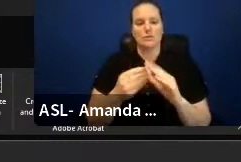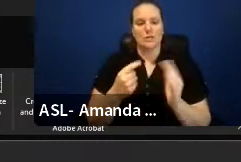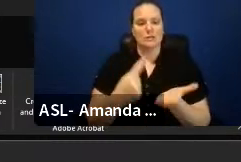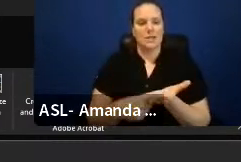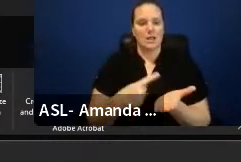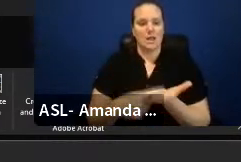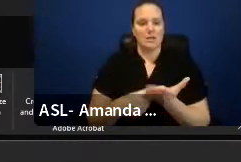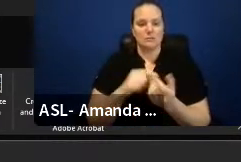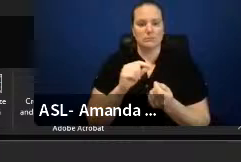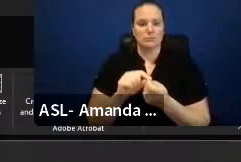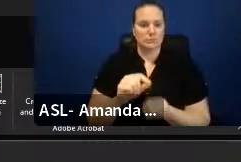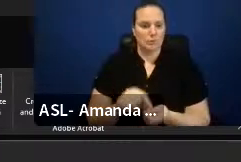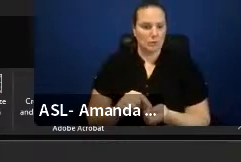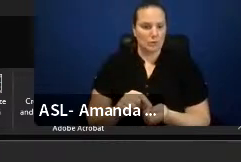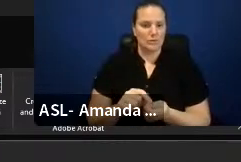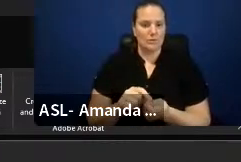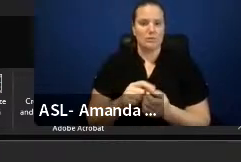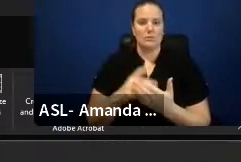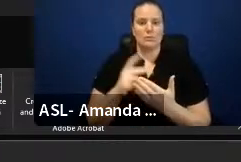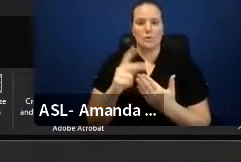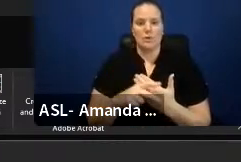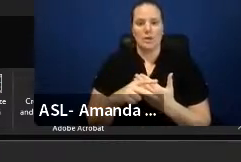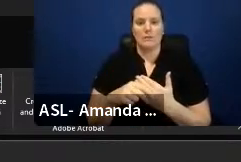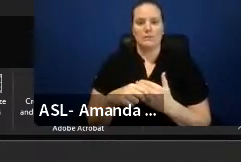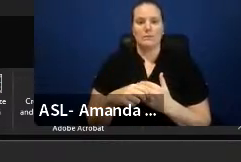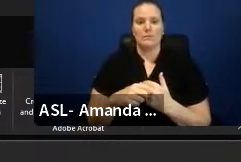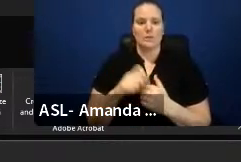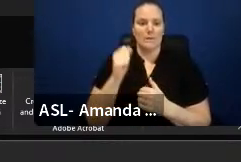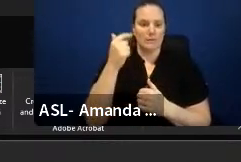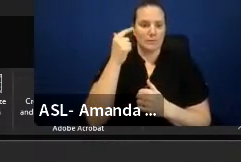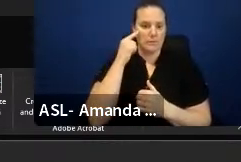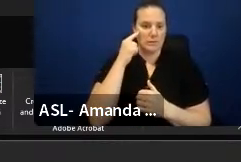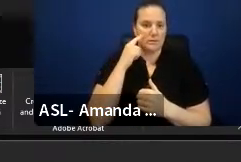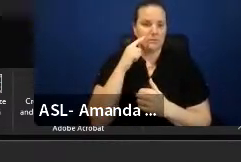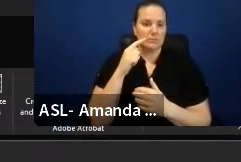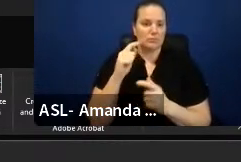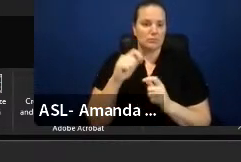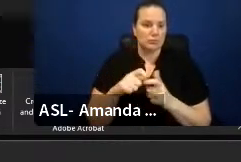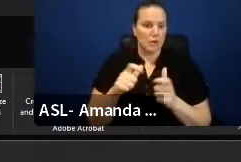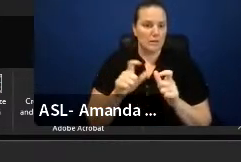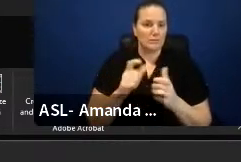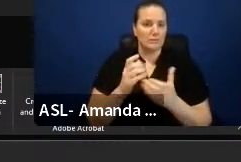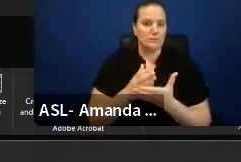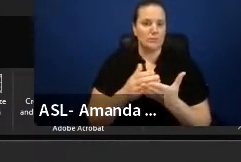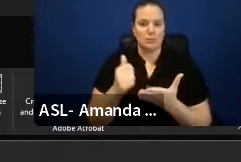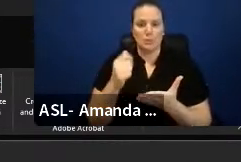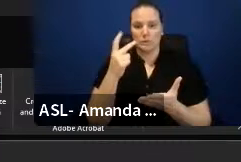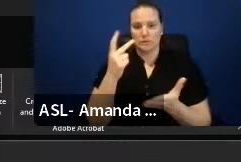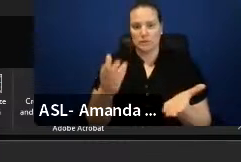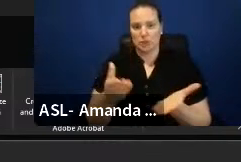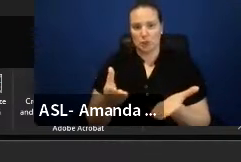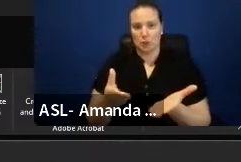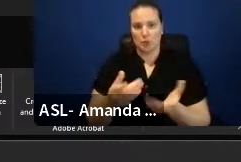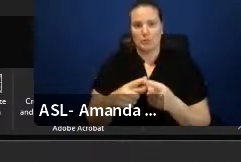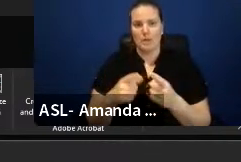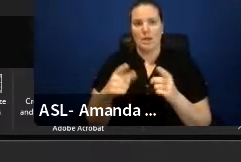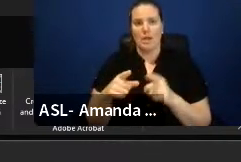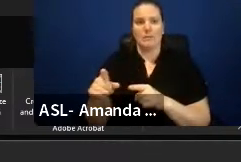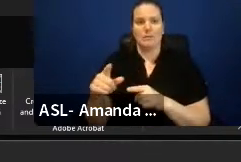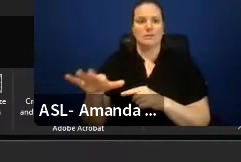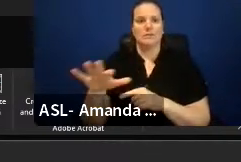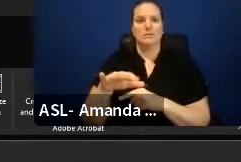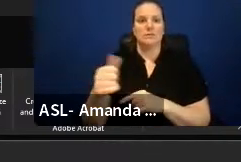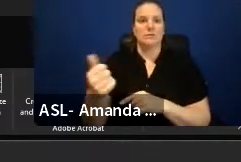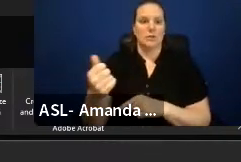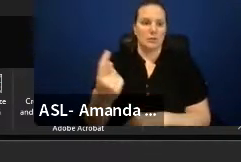program and government to government consultation process with tribes. So some of that you won't see here at this table, but it's happening in those other